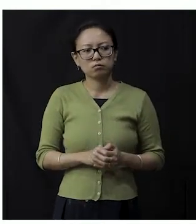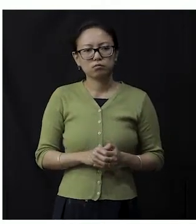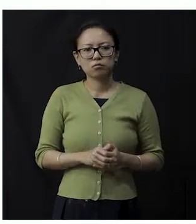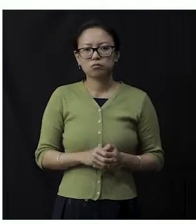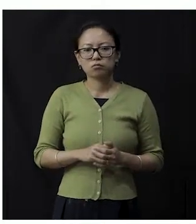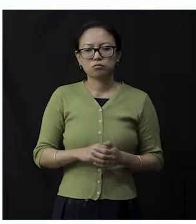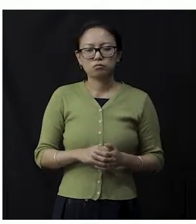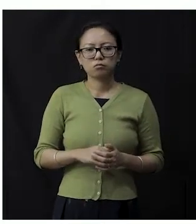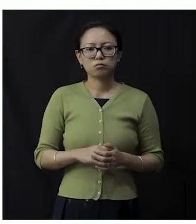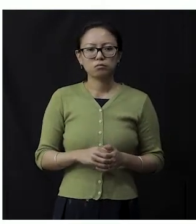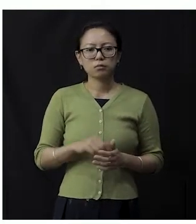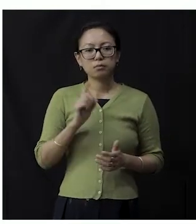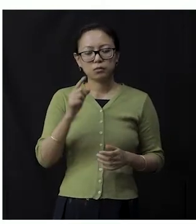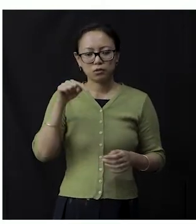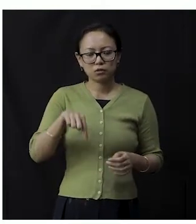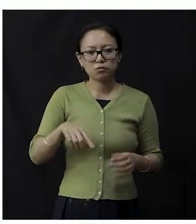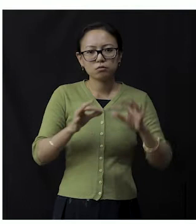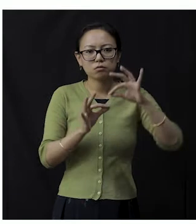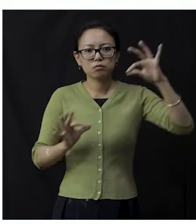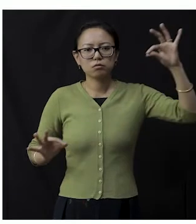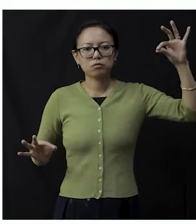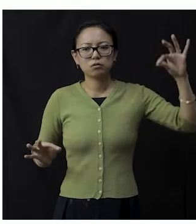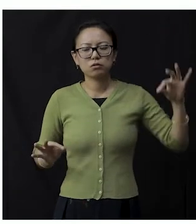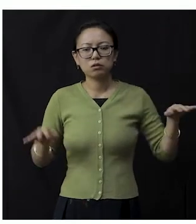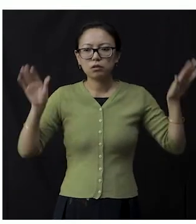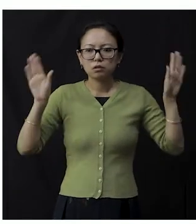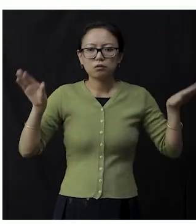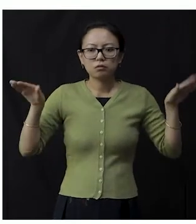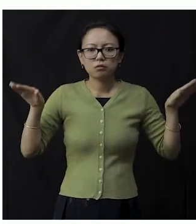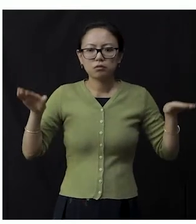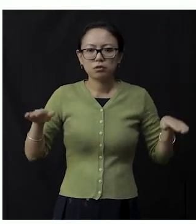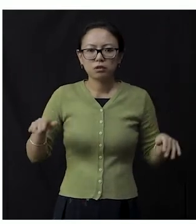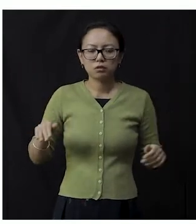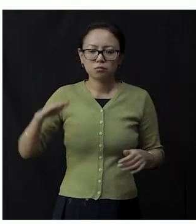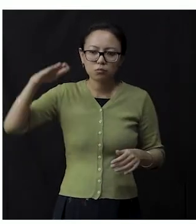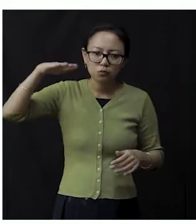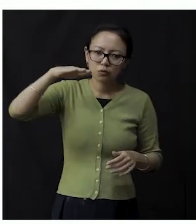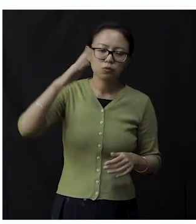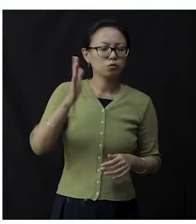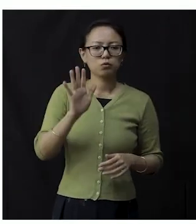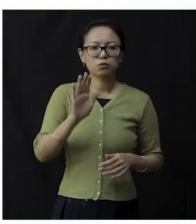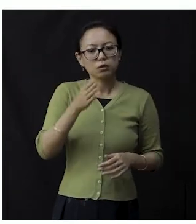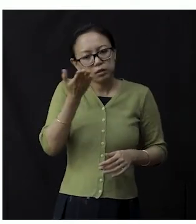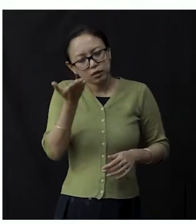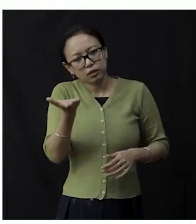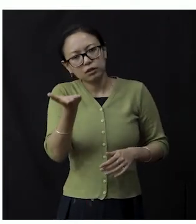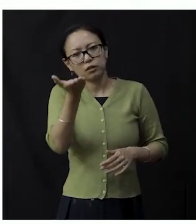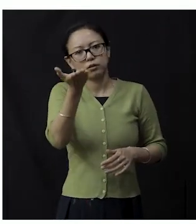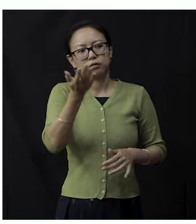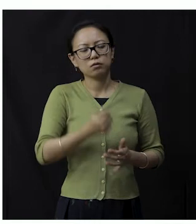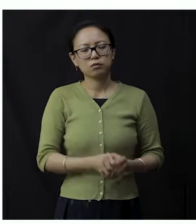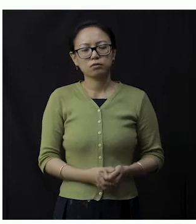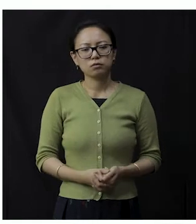so old that the birds had not started to learn how to fly properly and hence they flew upside